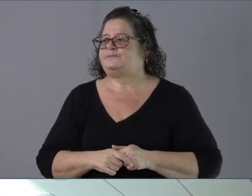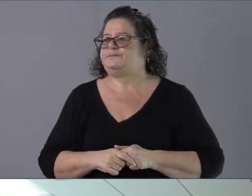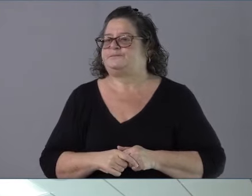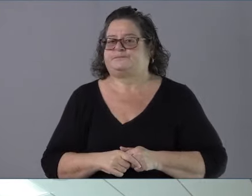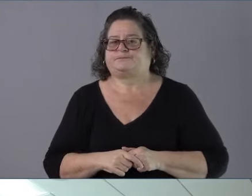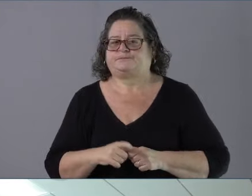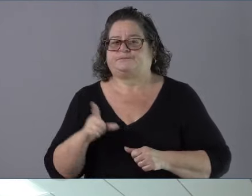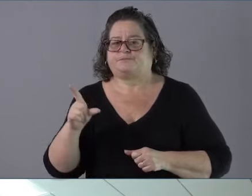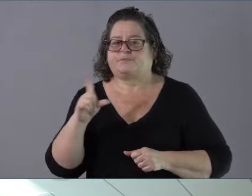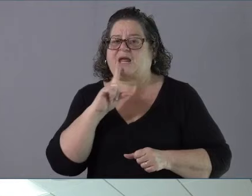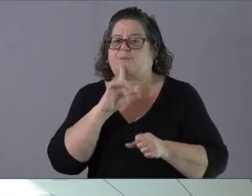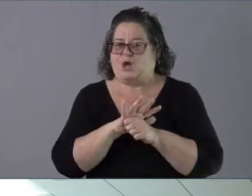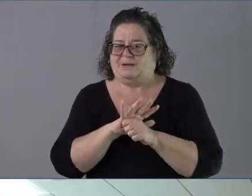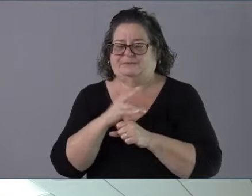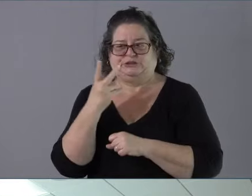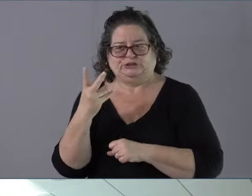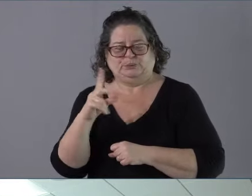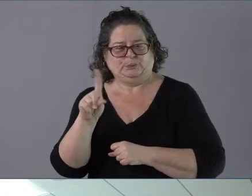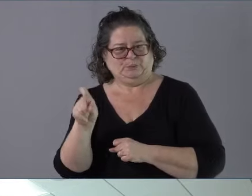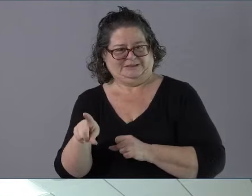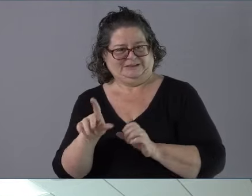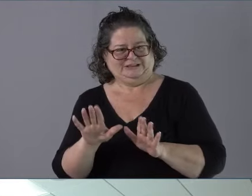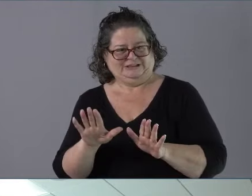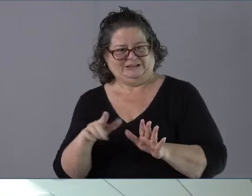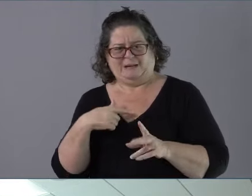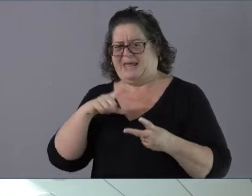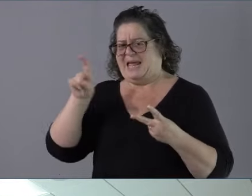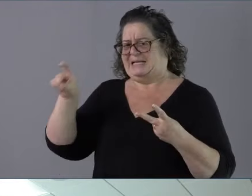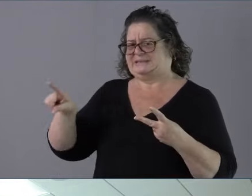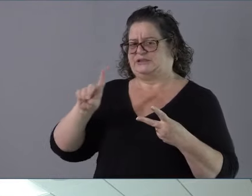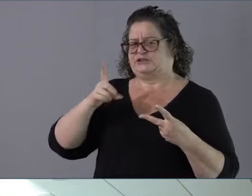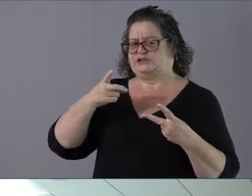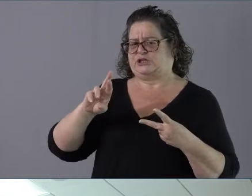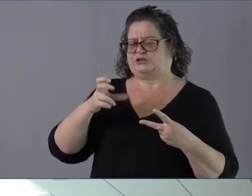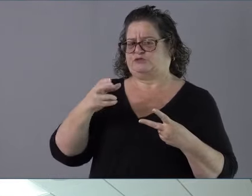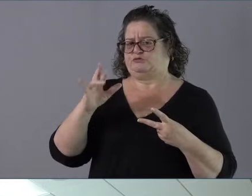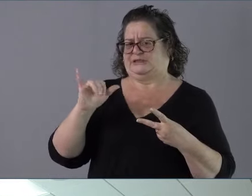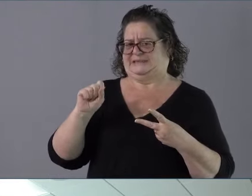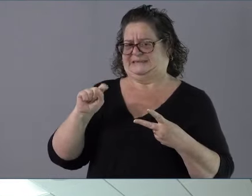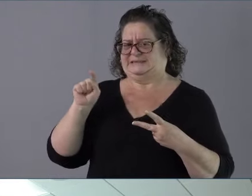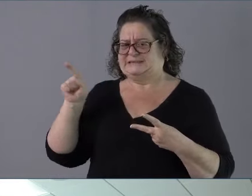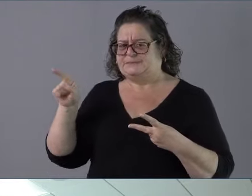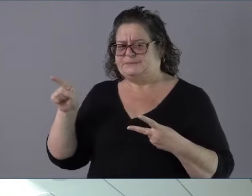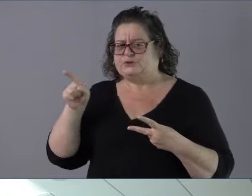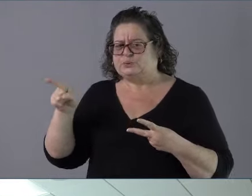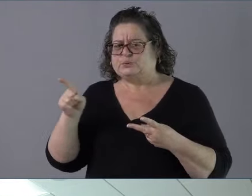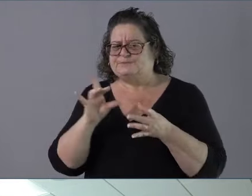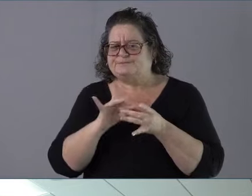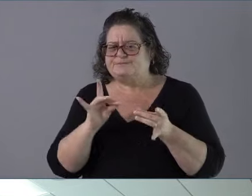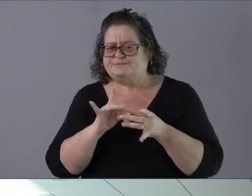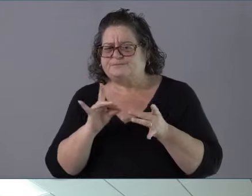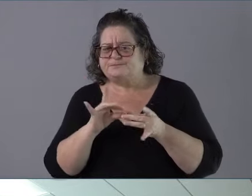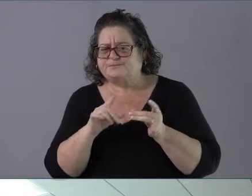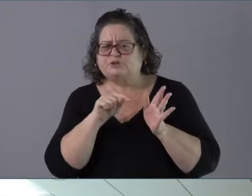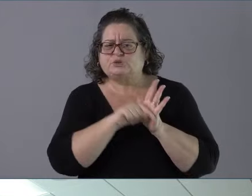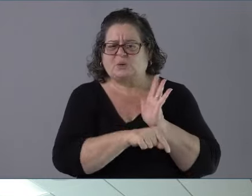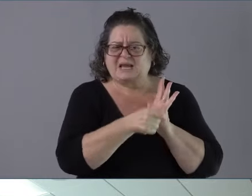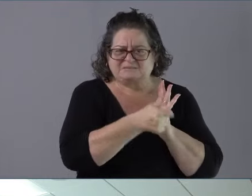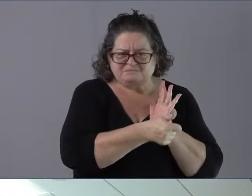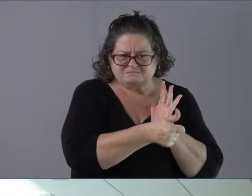Two. Let me start with you, Dr. Christ, because you mentioned something about a rise in suicides and drug use, and